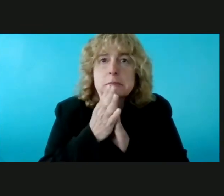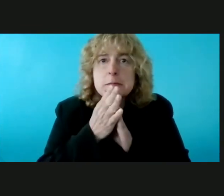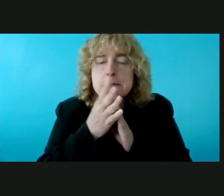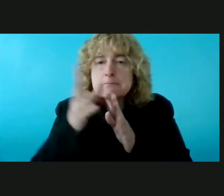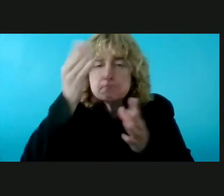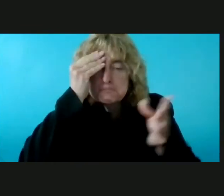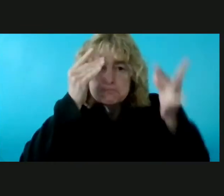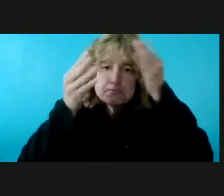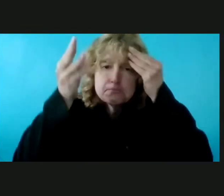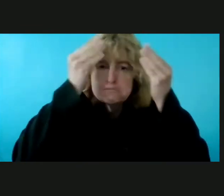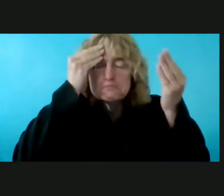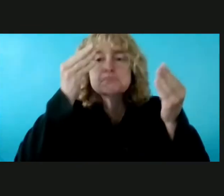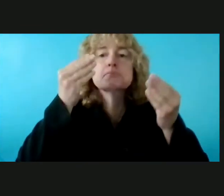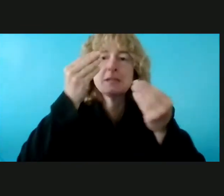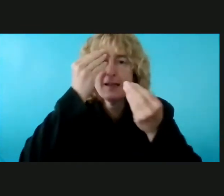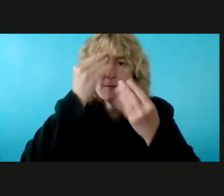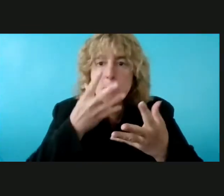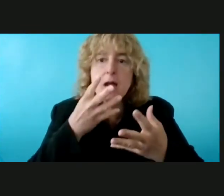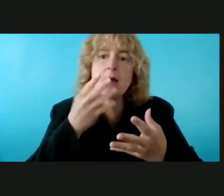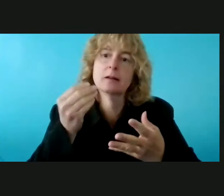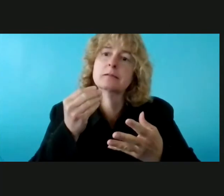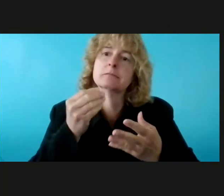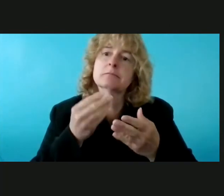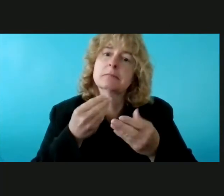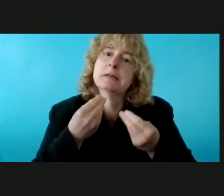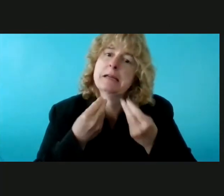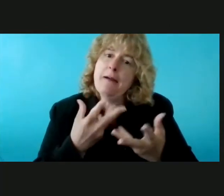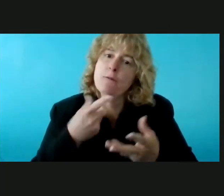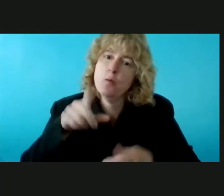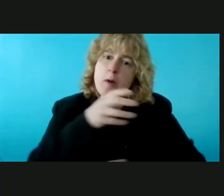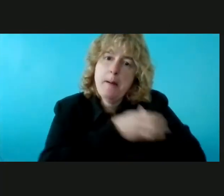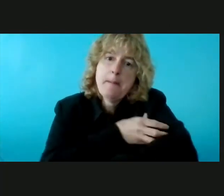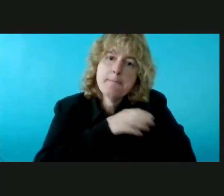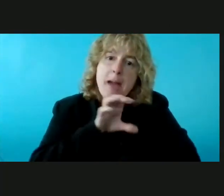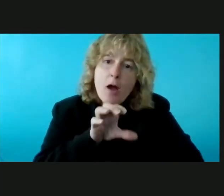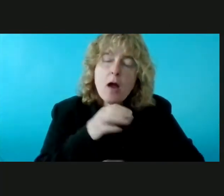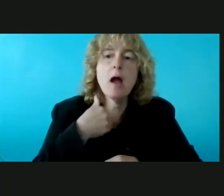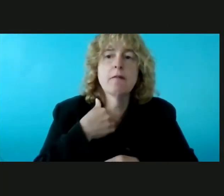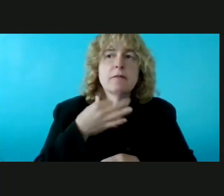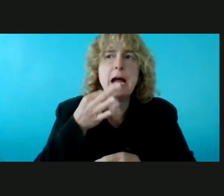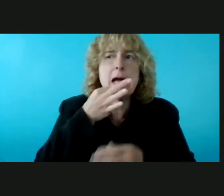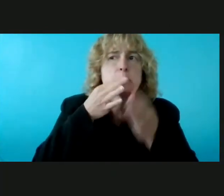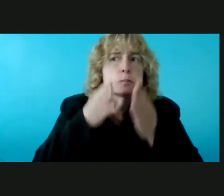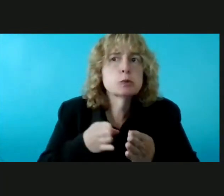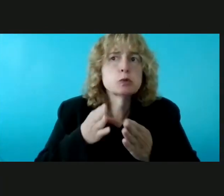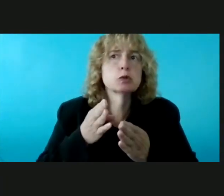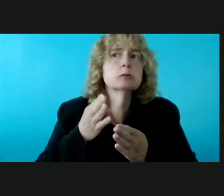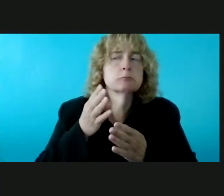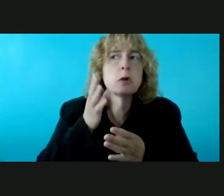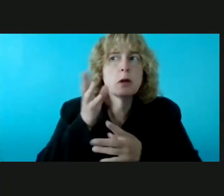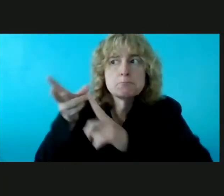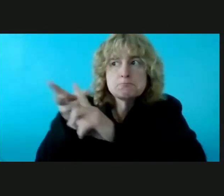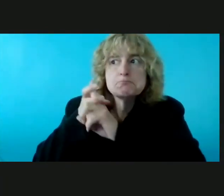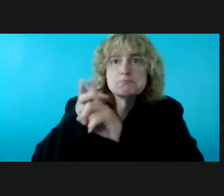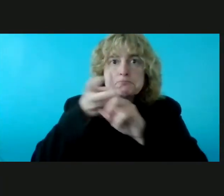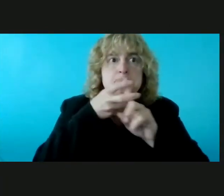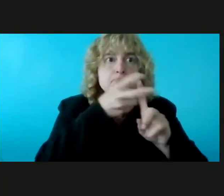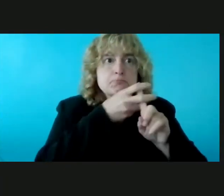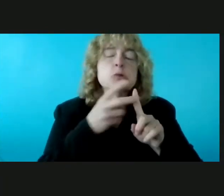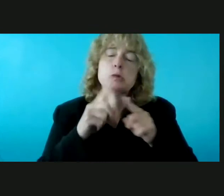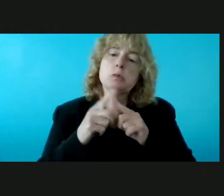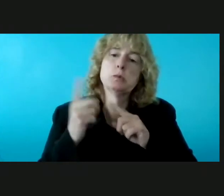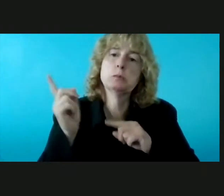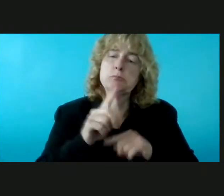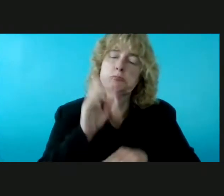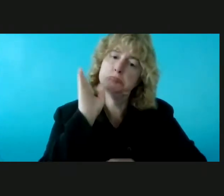their expertise in a variety of areas and answer some common questions and the questions that you ask that